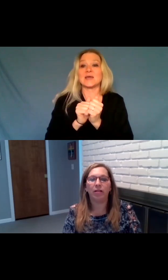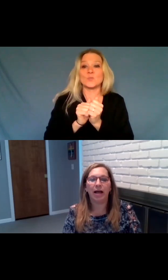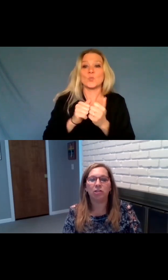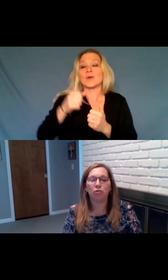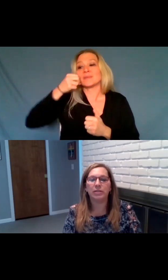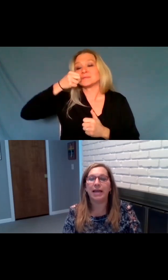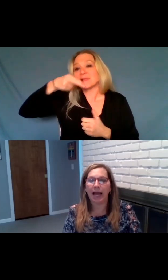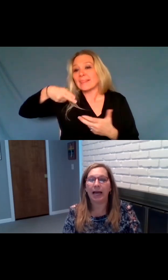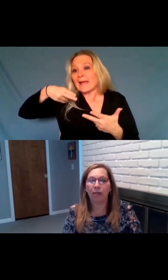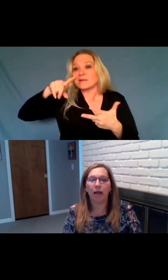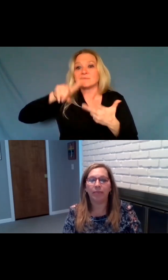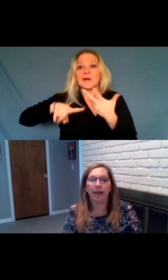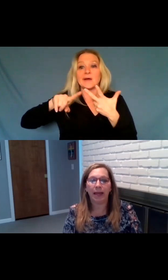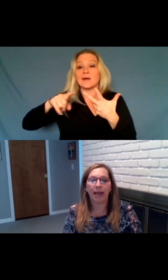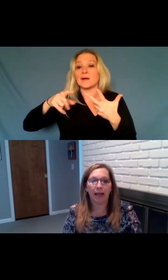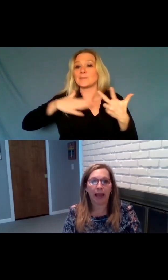the breathalyzers, they